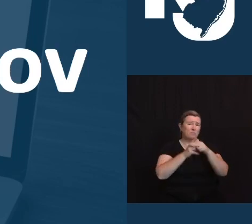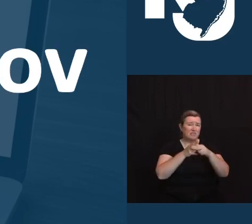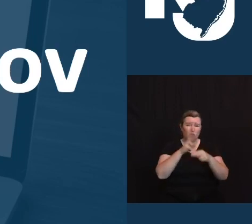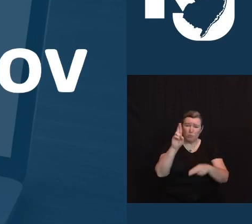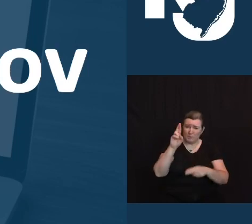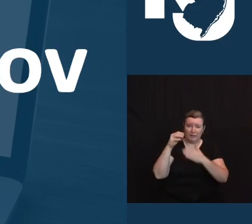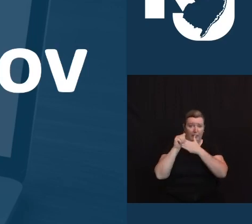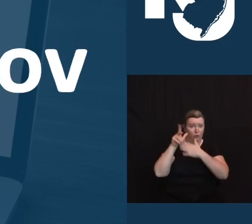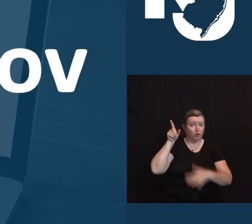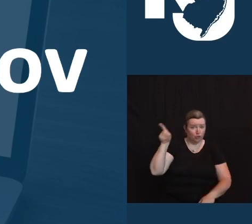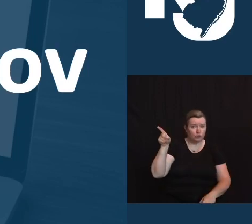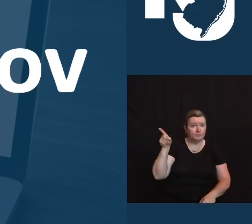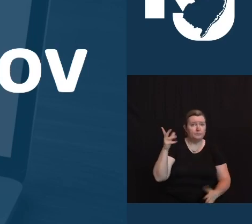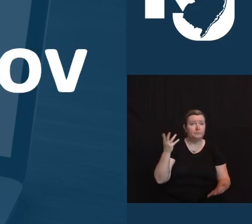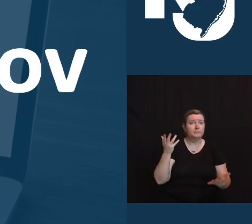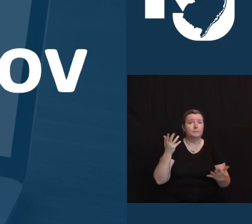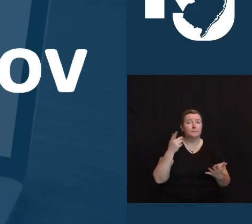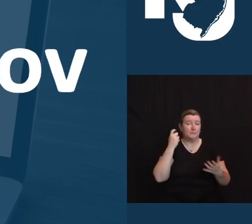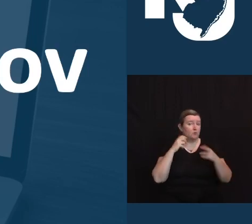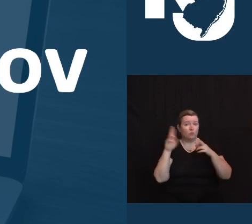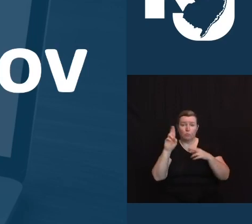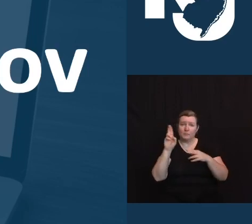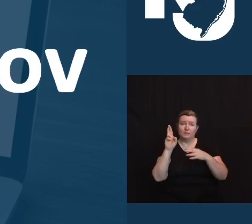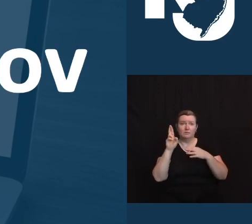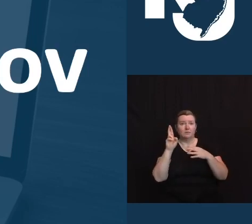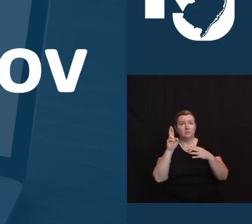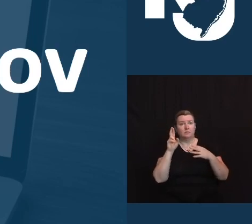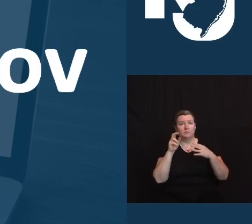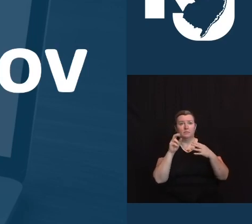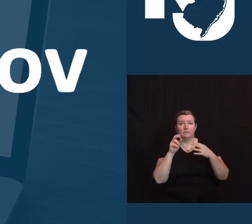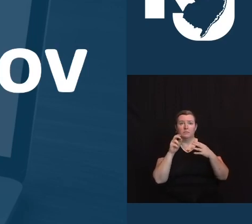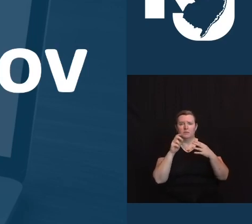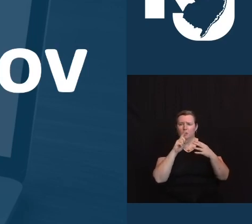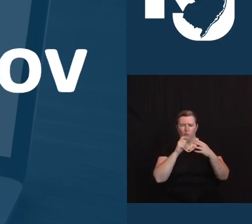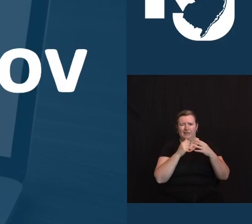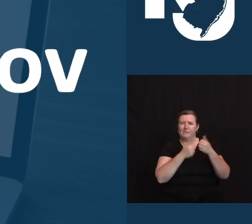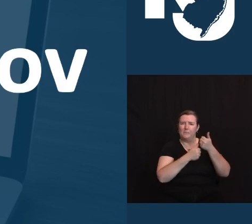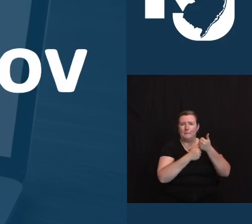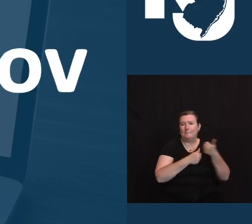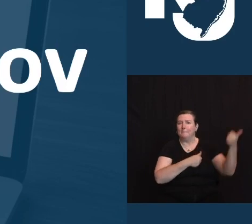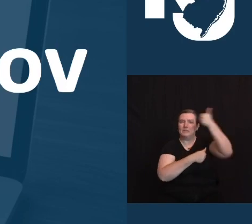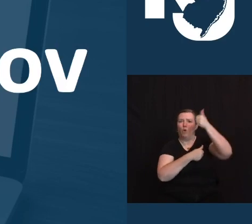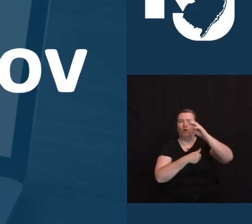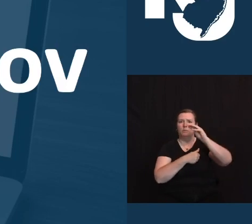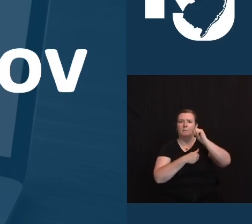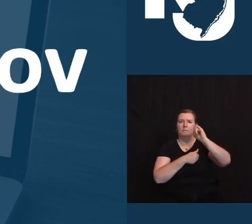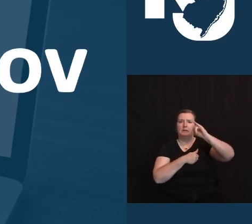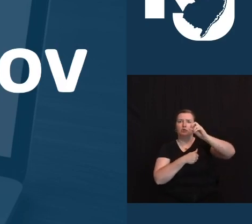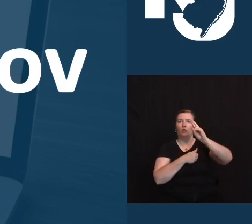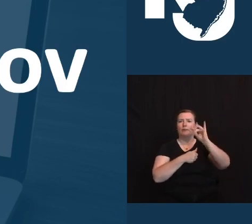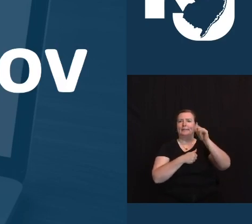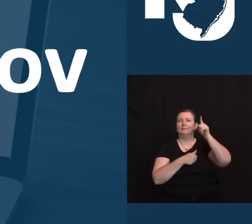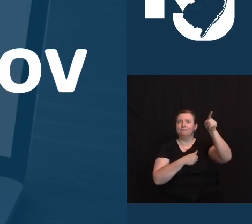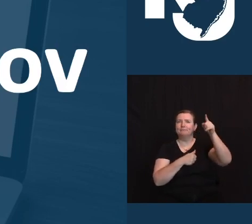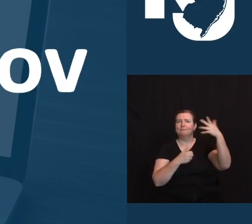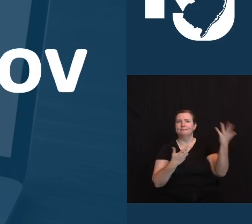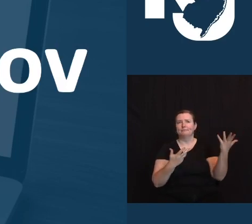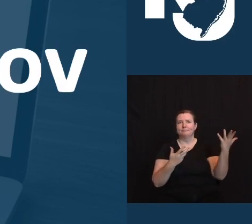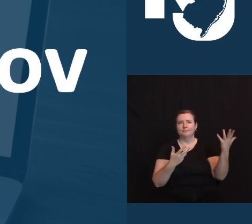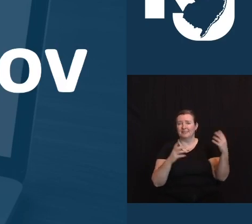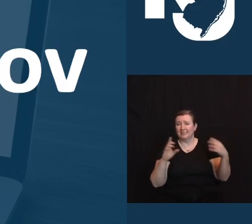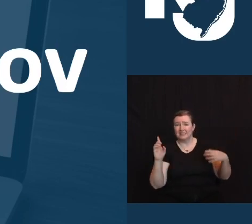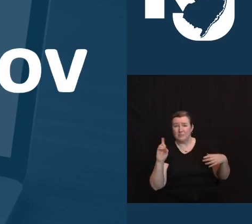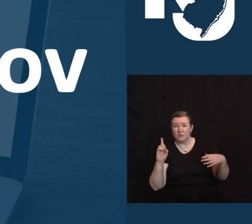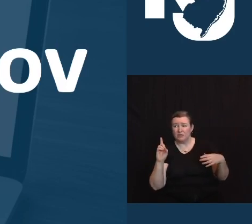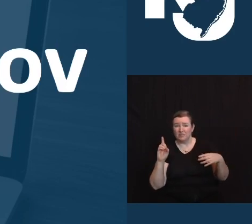majority in the Senate. I promise you I would be saying the same thing if the leadership were in Democratic hands and they put forth